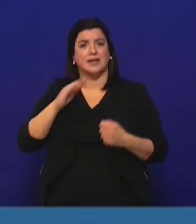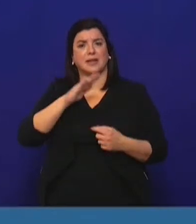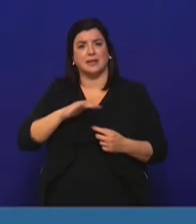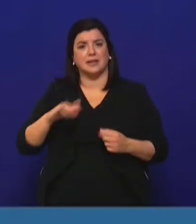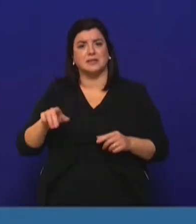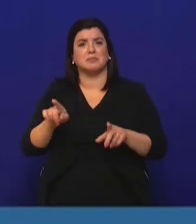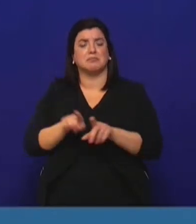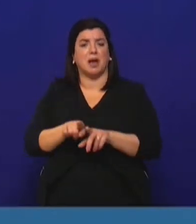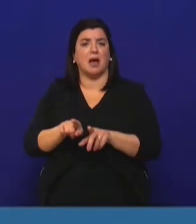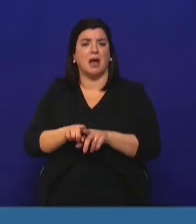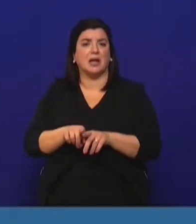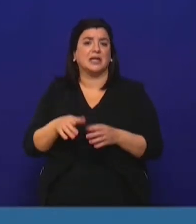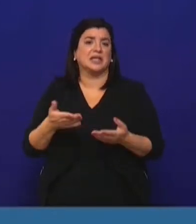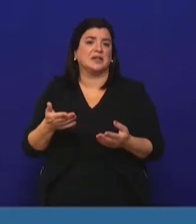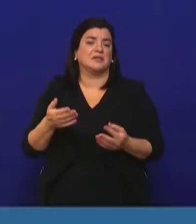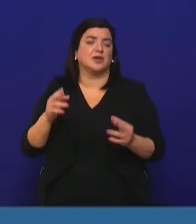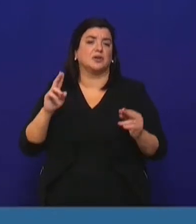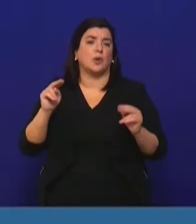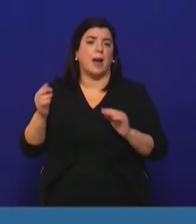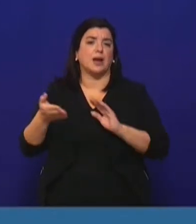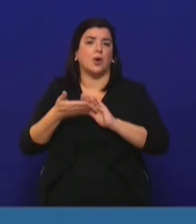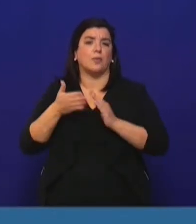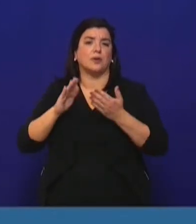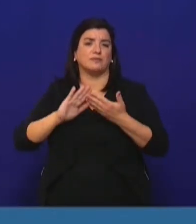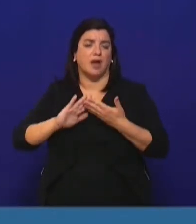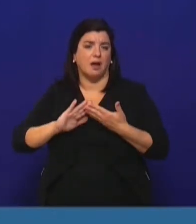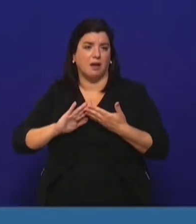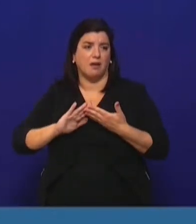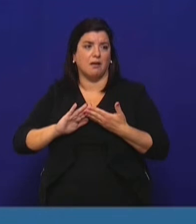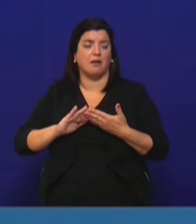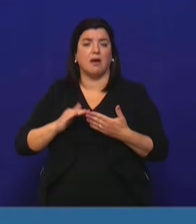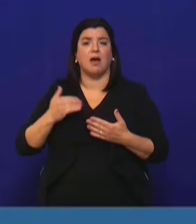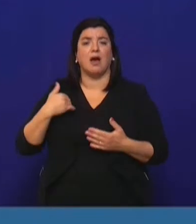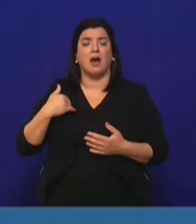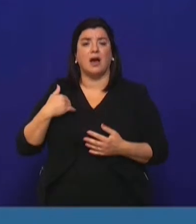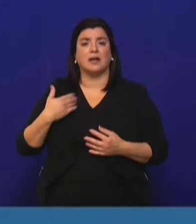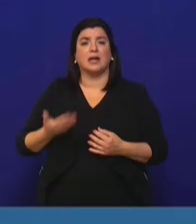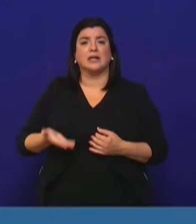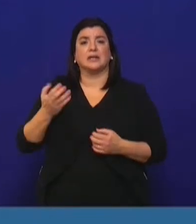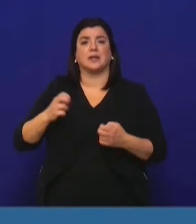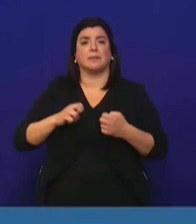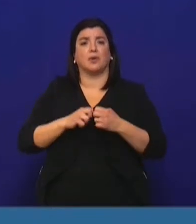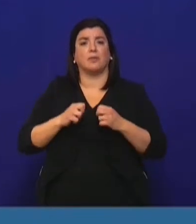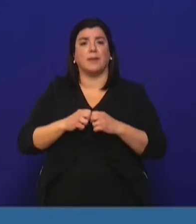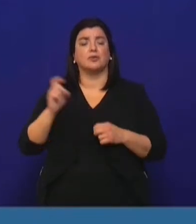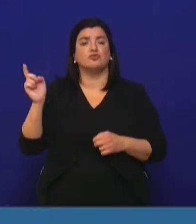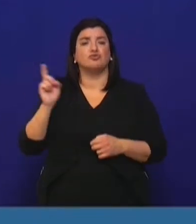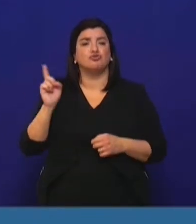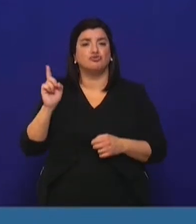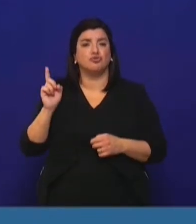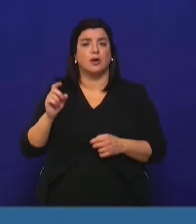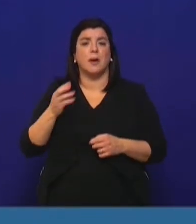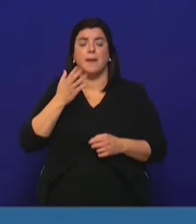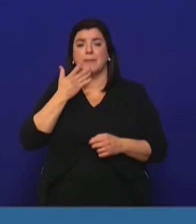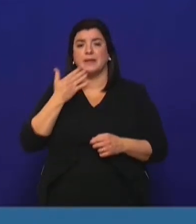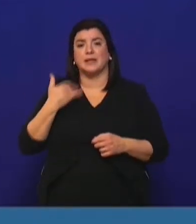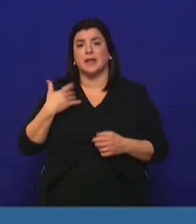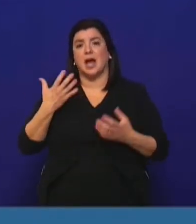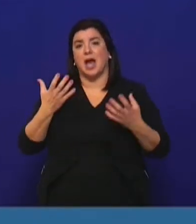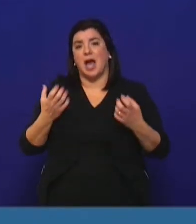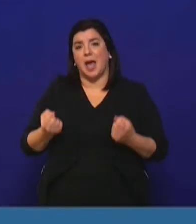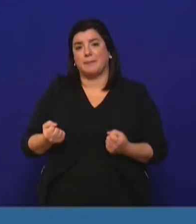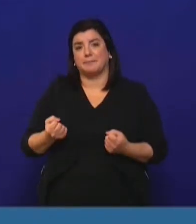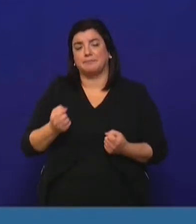bħalma jkollok riflessjoni fil-komunità. L-iktar problema li kien hemm hija li inti meta għandek persuna,